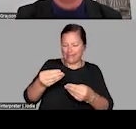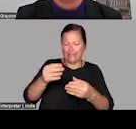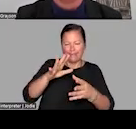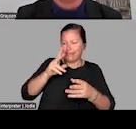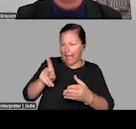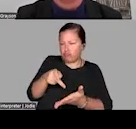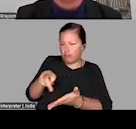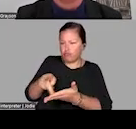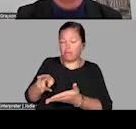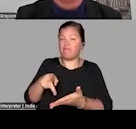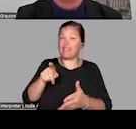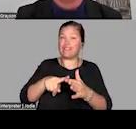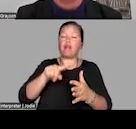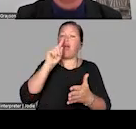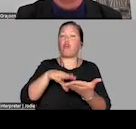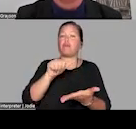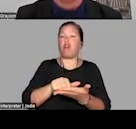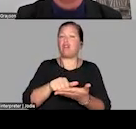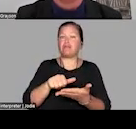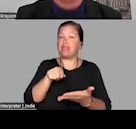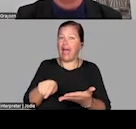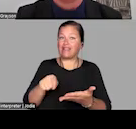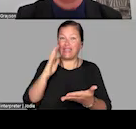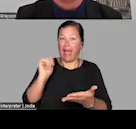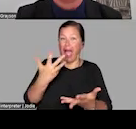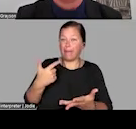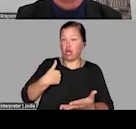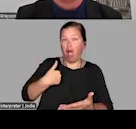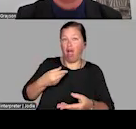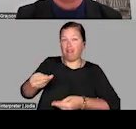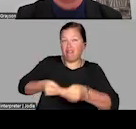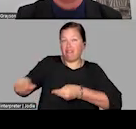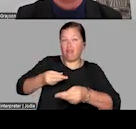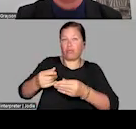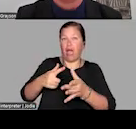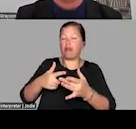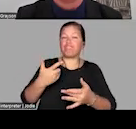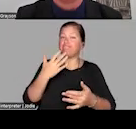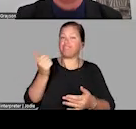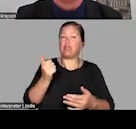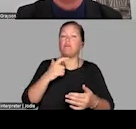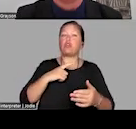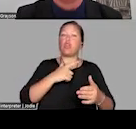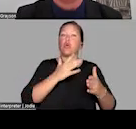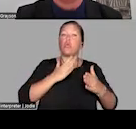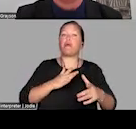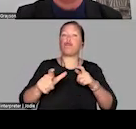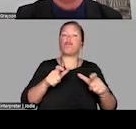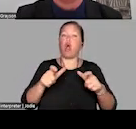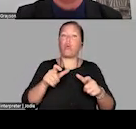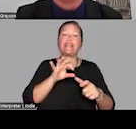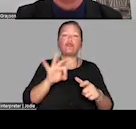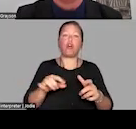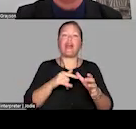because they claim that in this space, it's the control, the human control, is actually not that